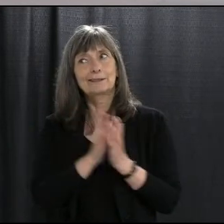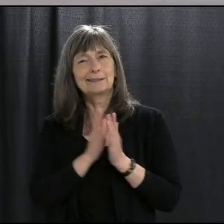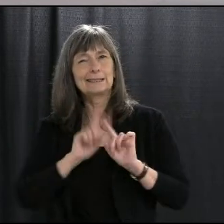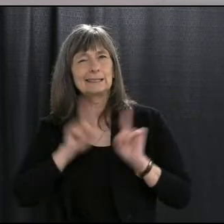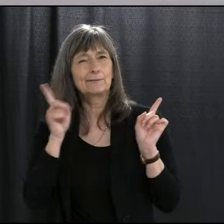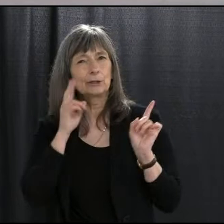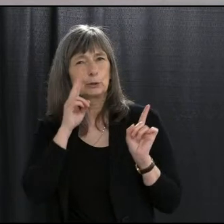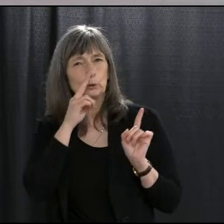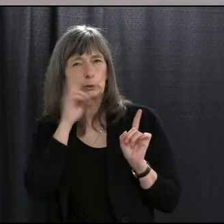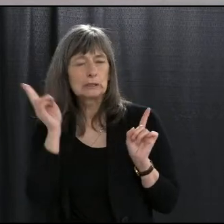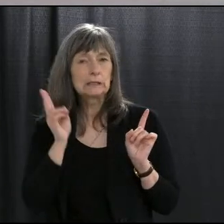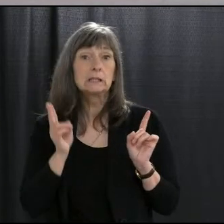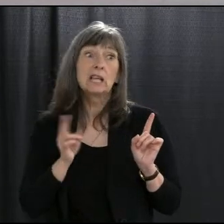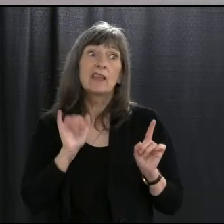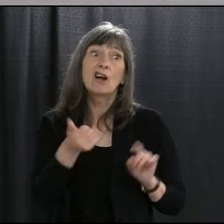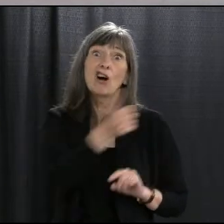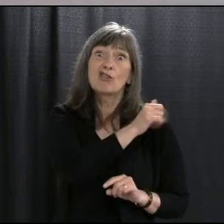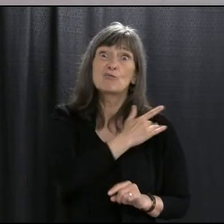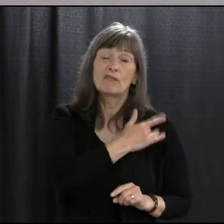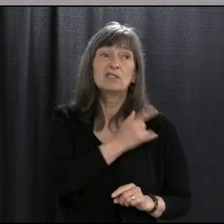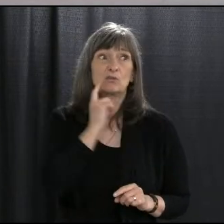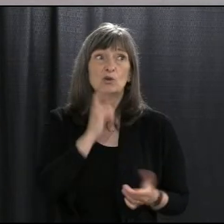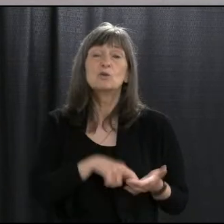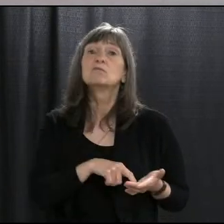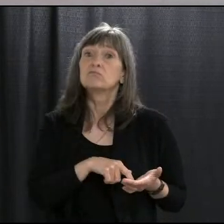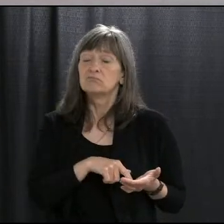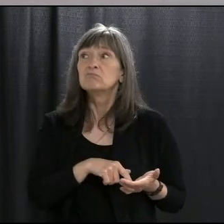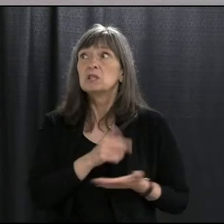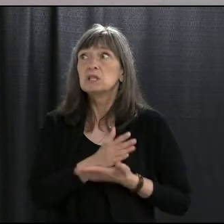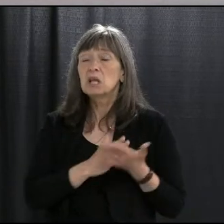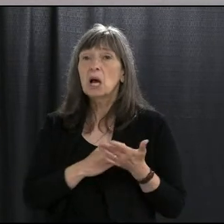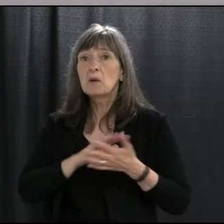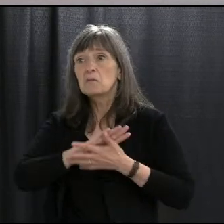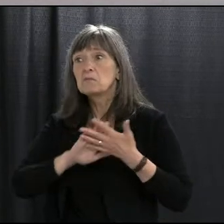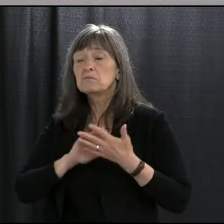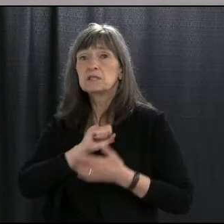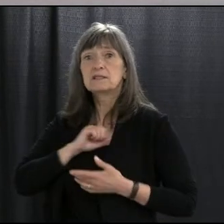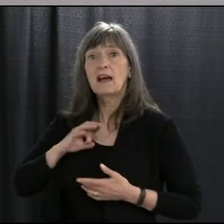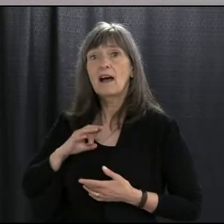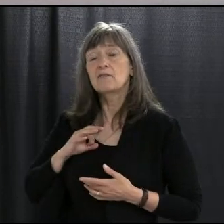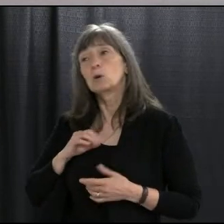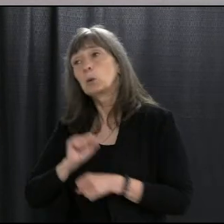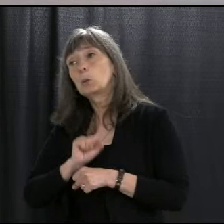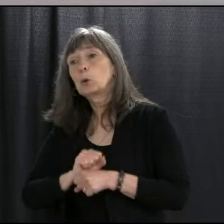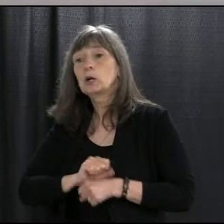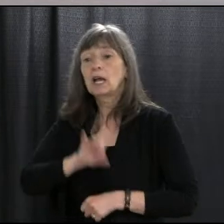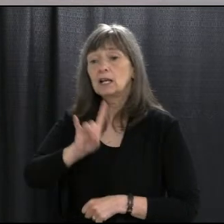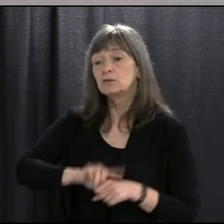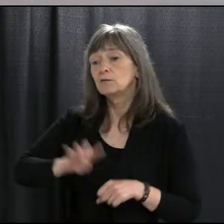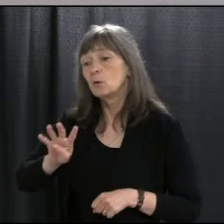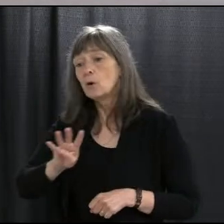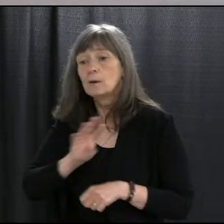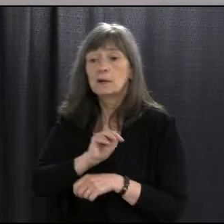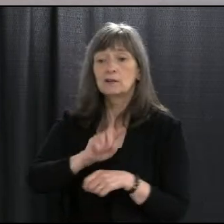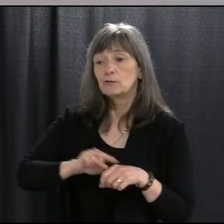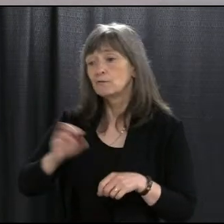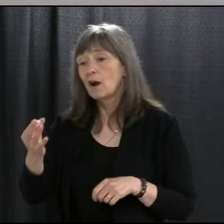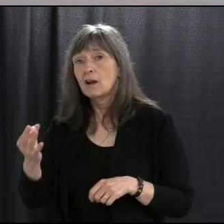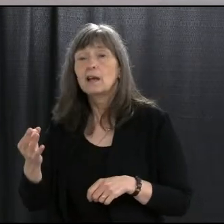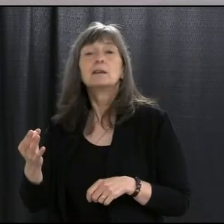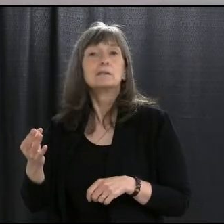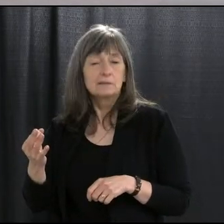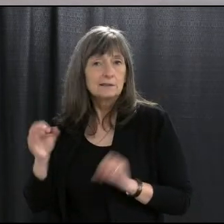is, it's an opportunity that if they work normally, 8 to 4, Monday to Friday, they can pick up